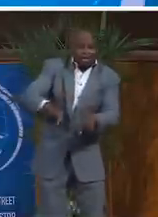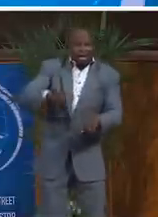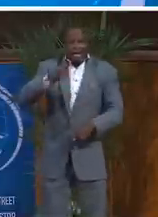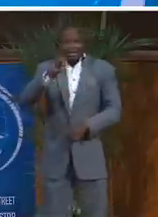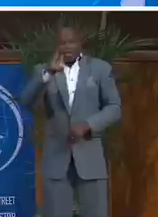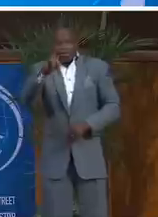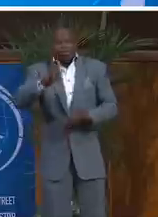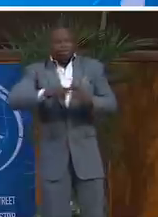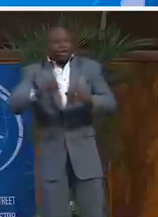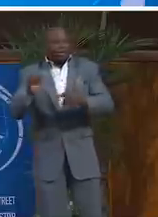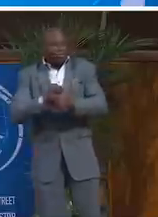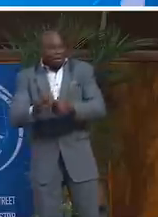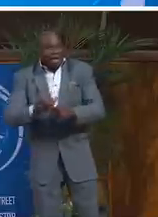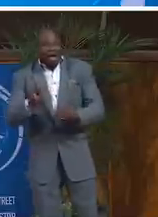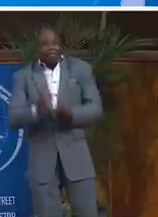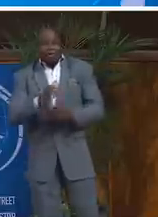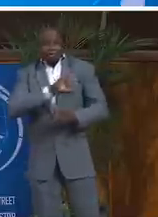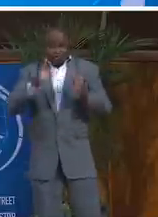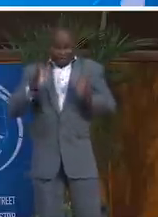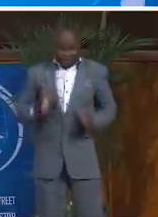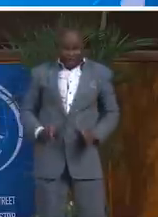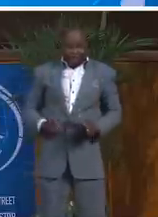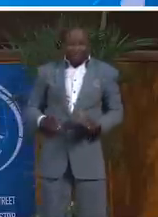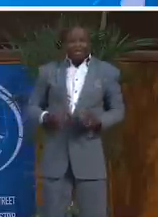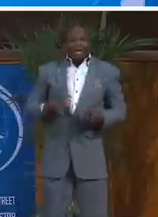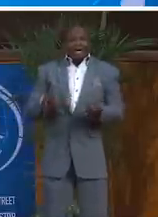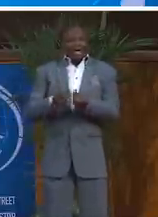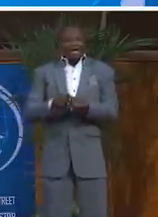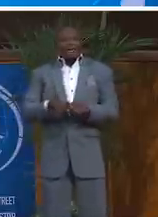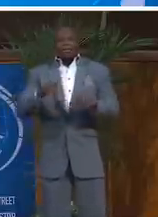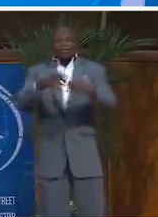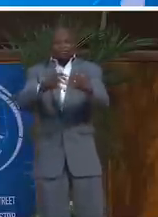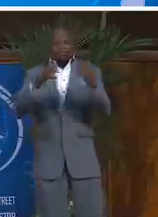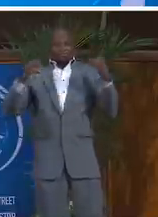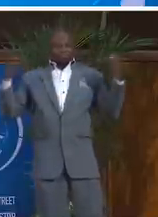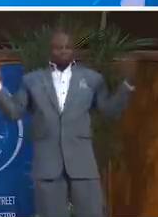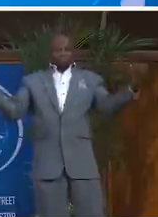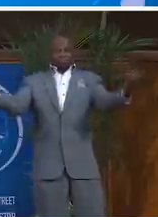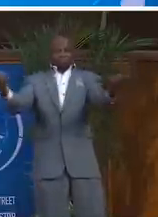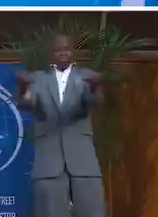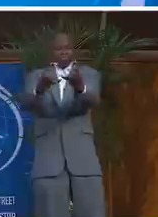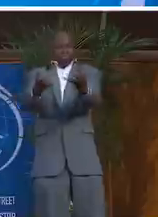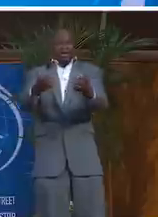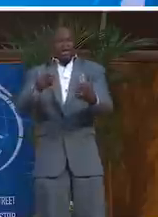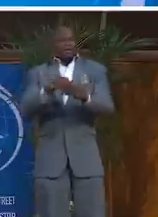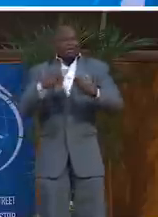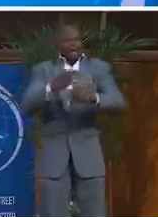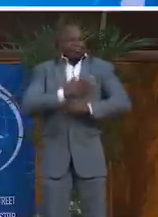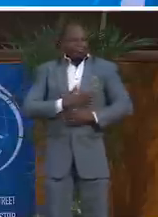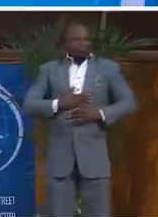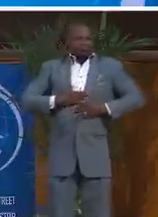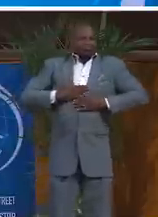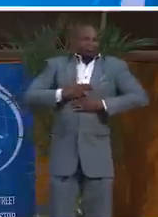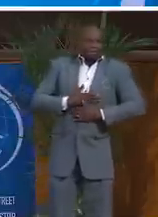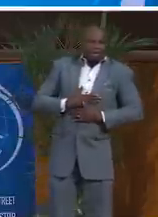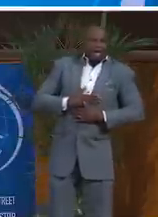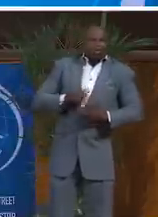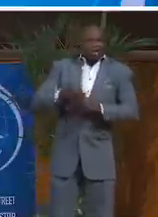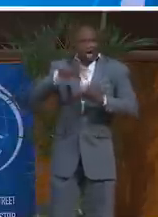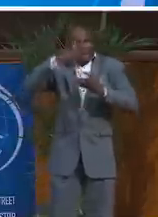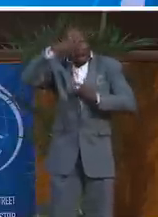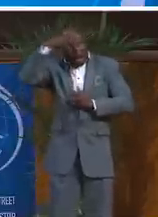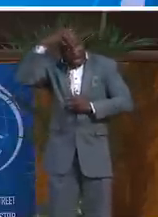the practice of bringing Christians into the various Colosseums to provide entertainment as they were eaten